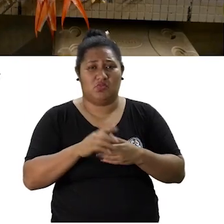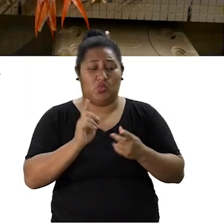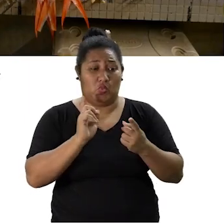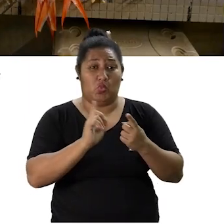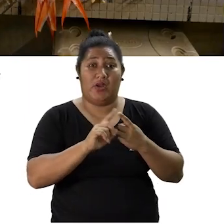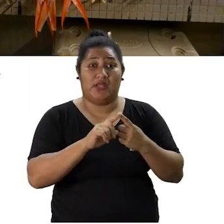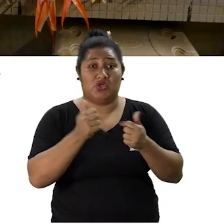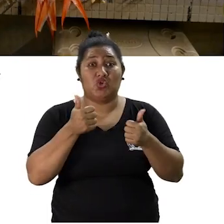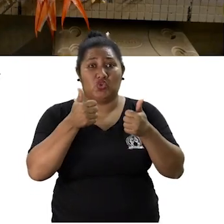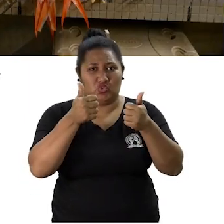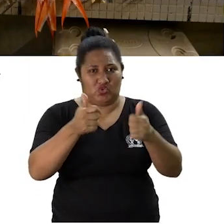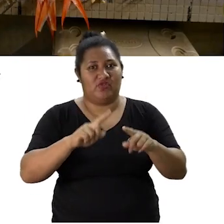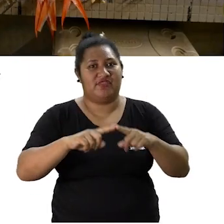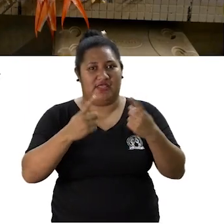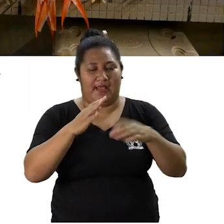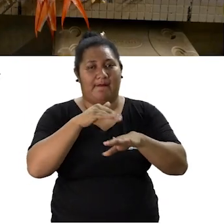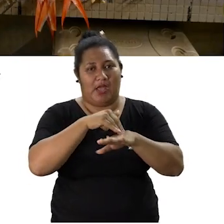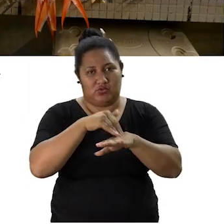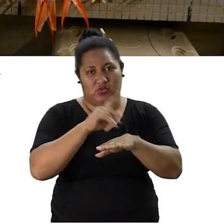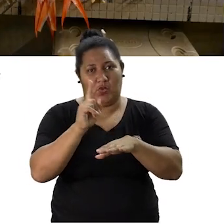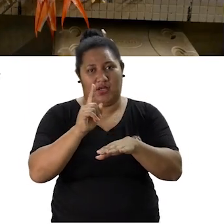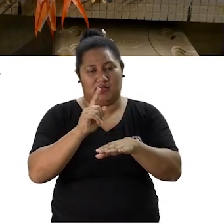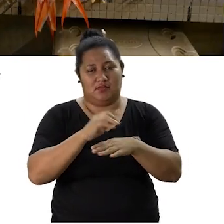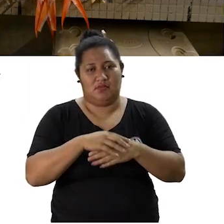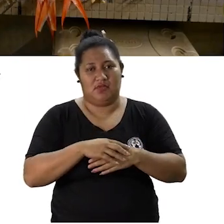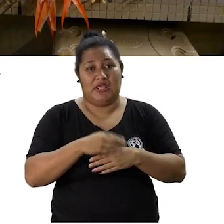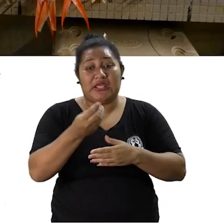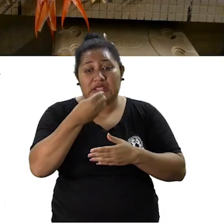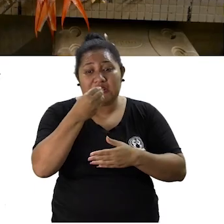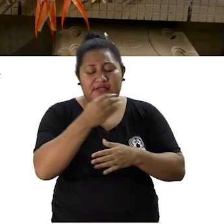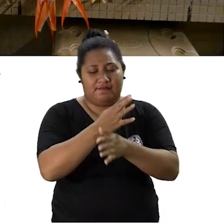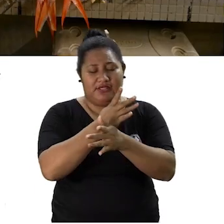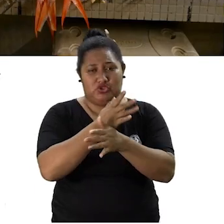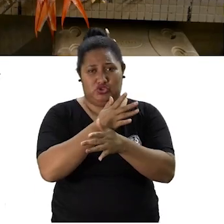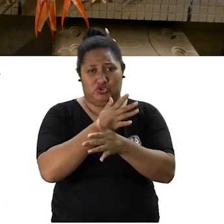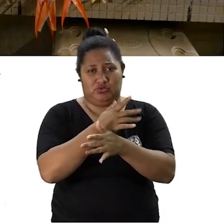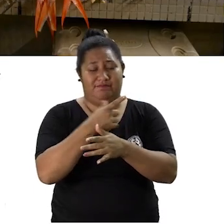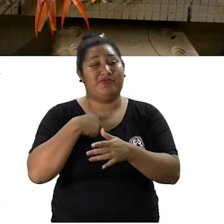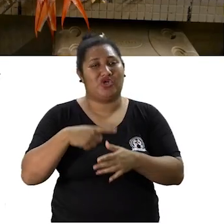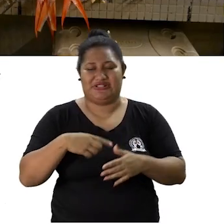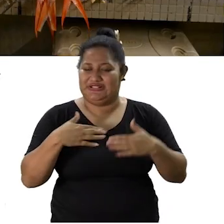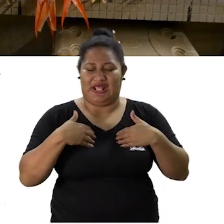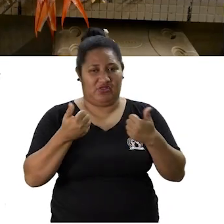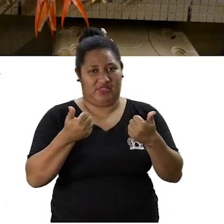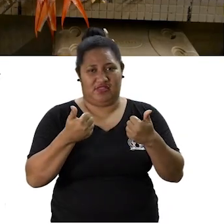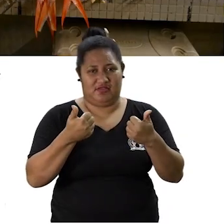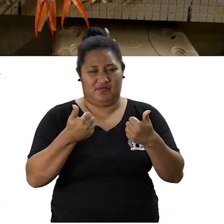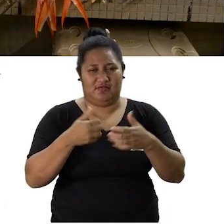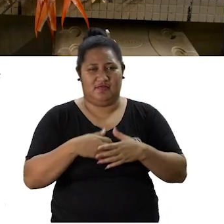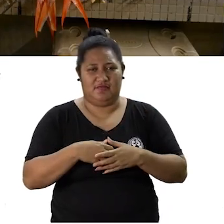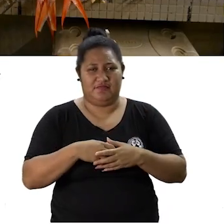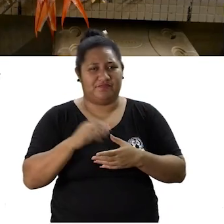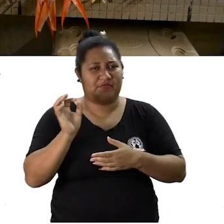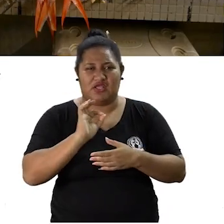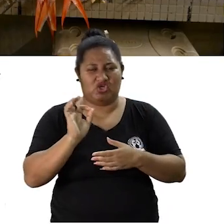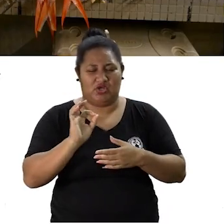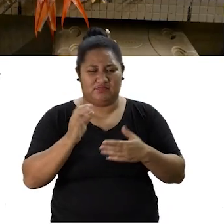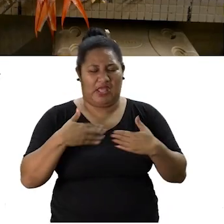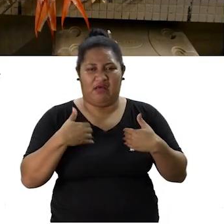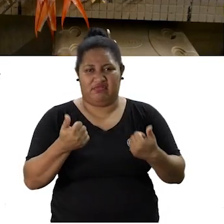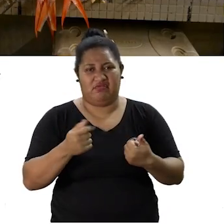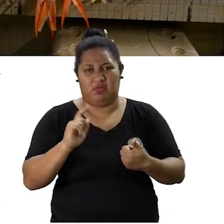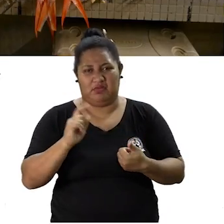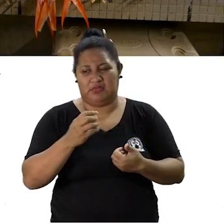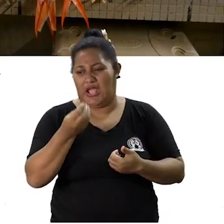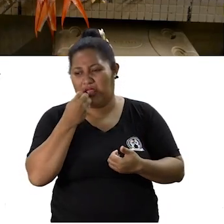good thing about eating fish. It's healthy. Le se fo marolo ina le